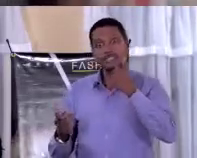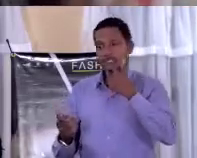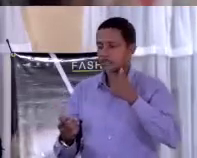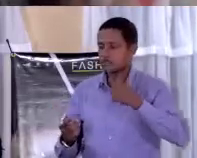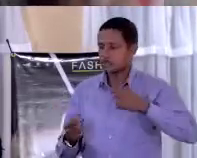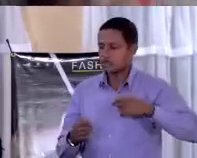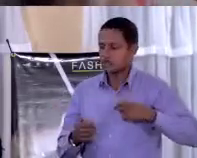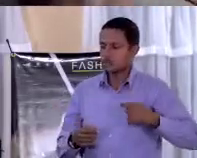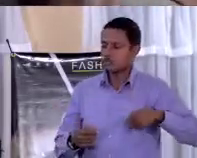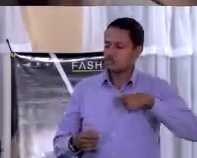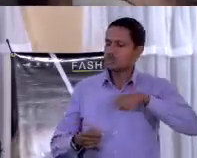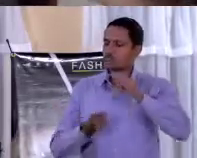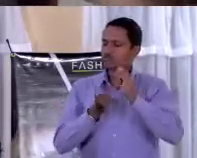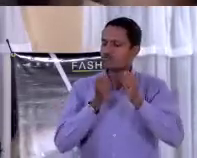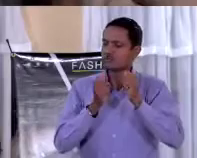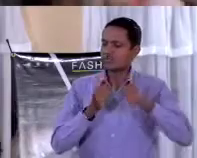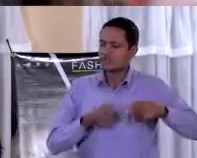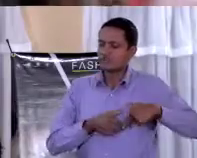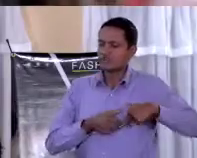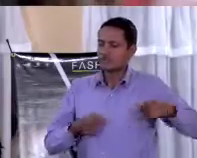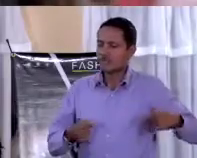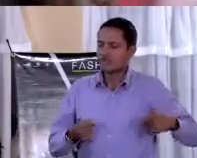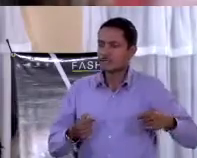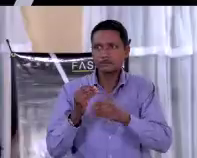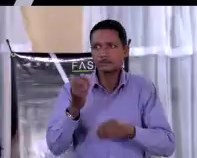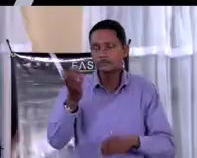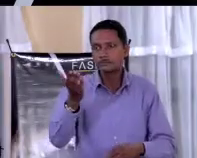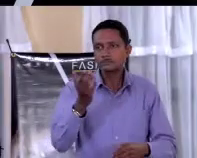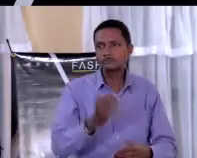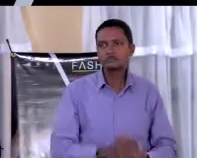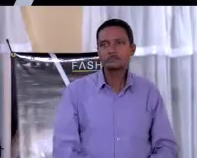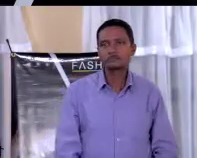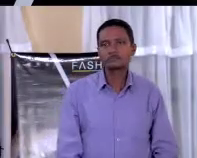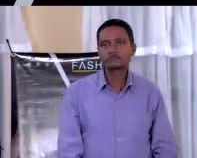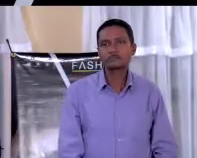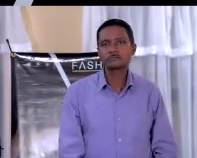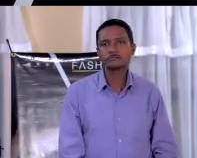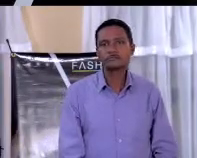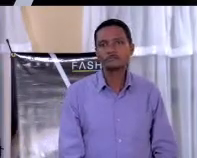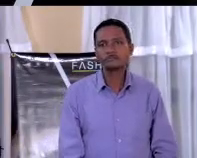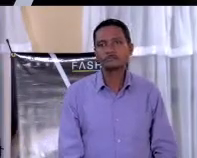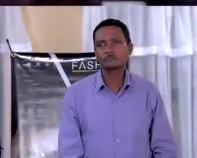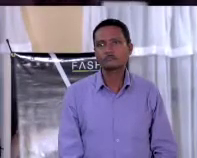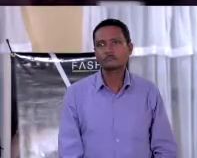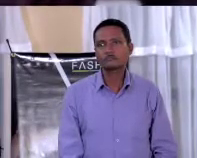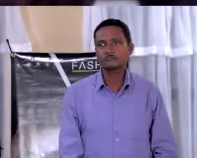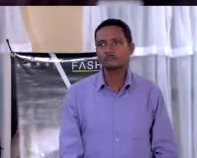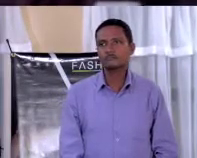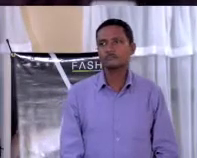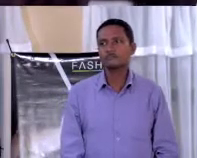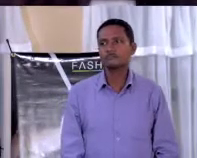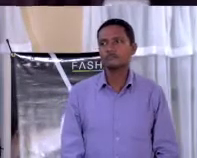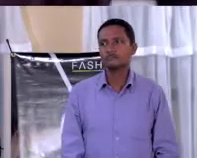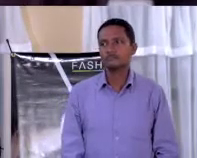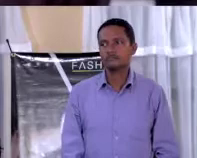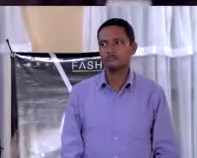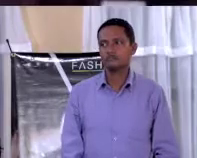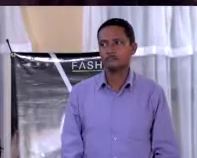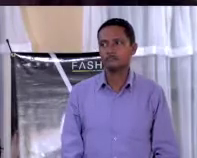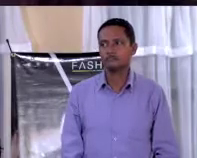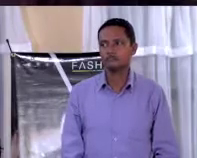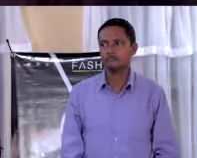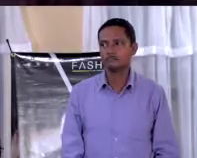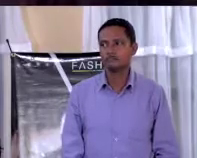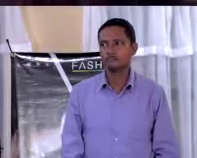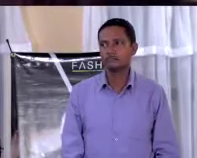like she would want to add something to that same question he's asking. What I want to say is that I'm presently researching fashion at the